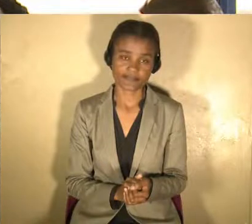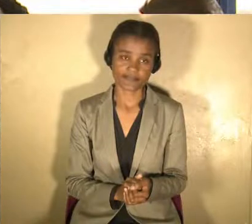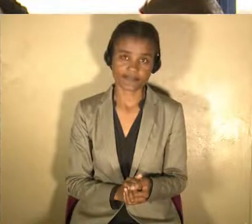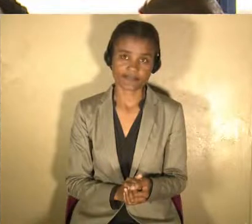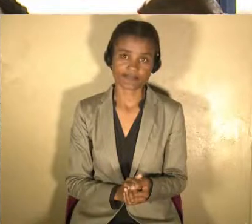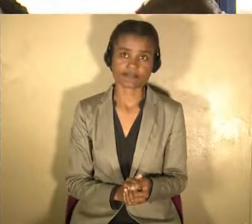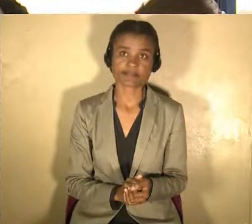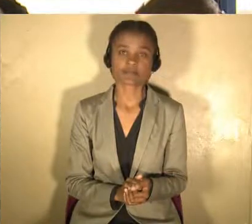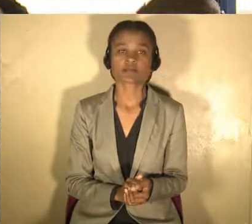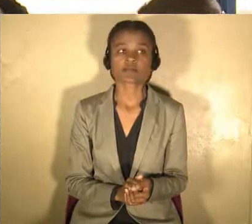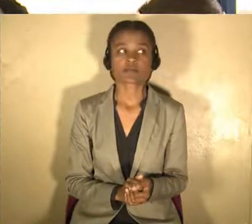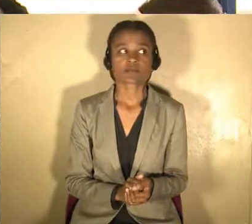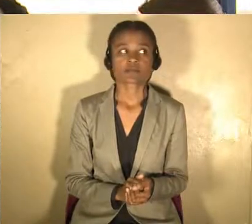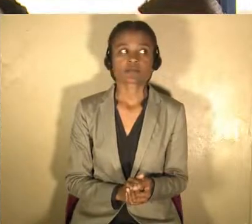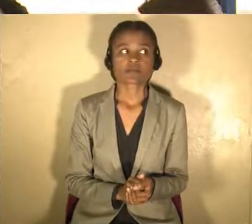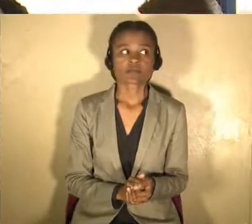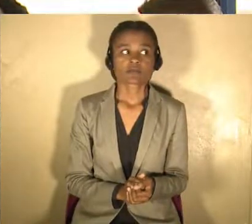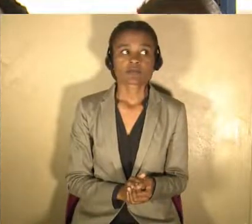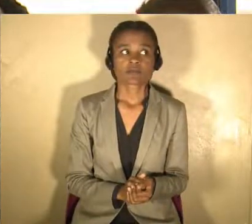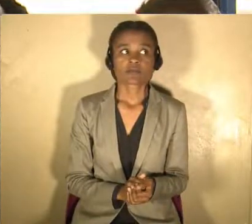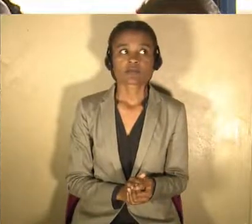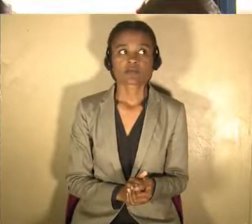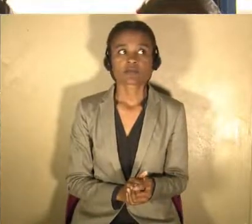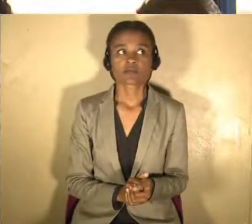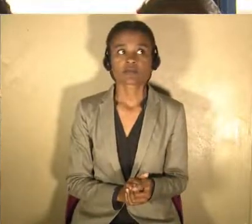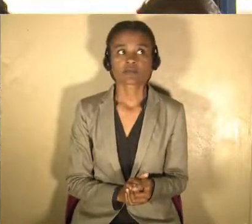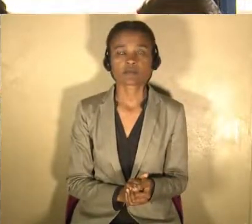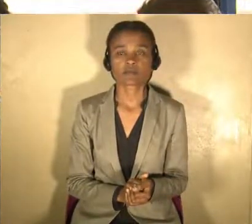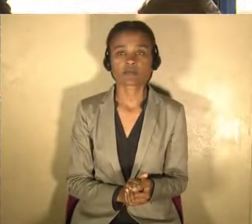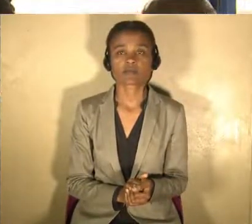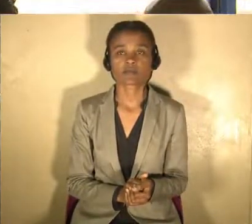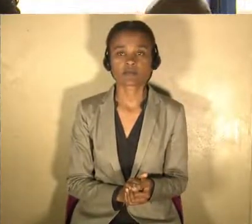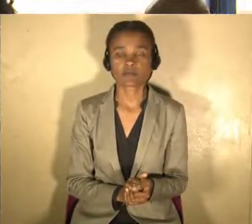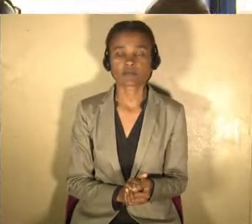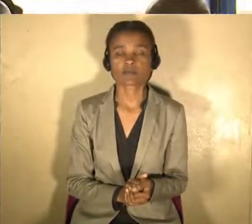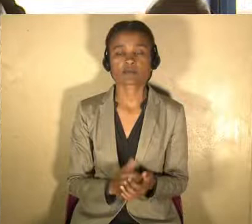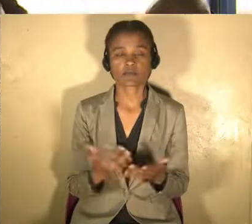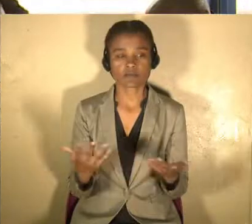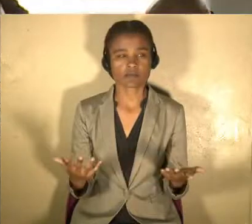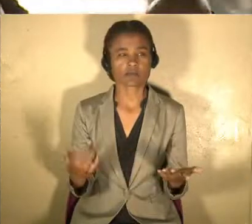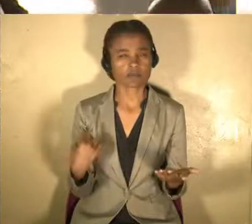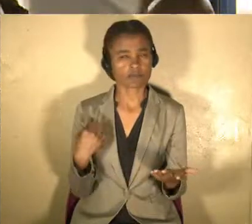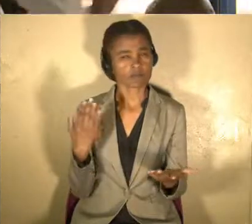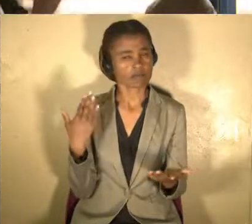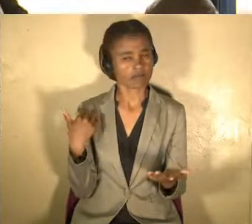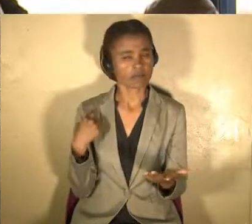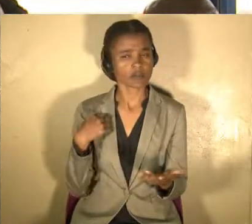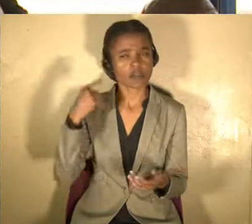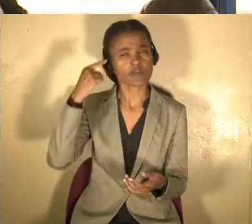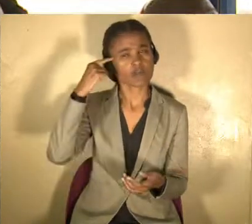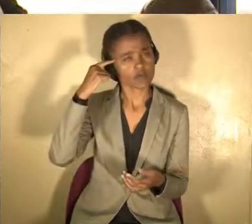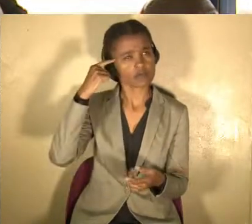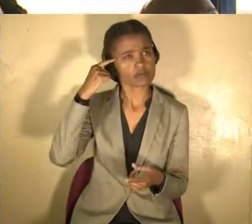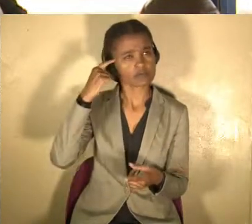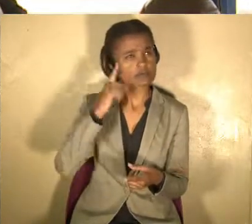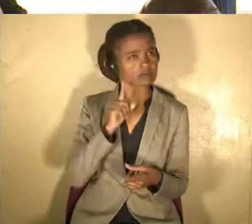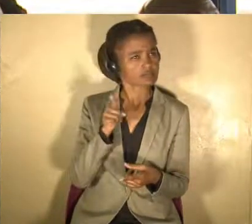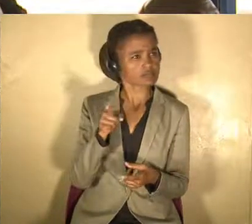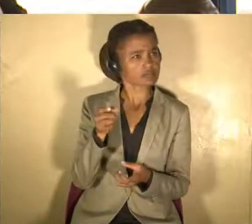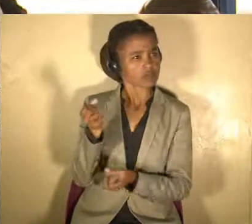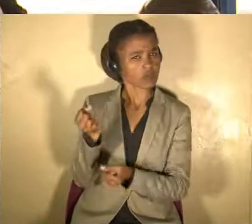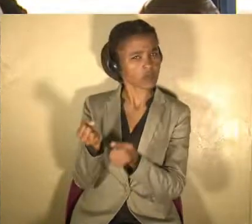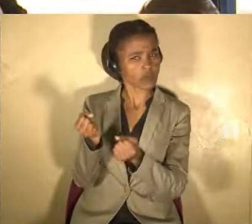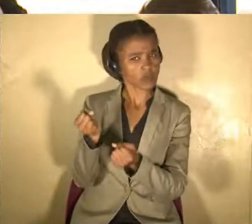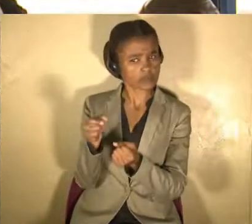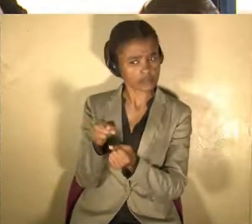High Court it declared ukuthi this foster care because there a lot of confusion. Even